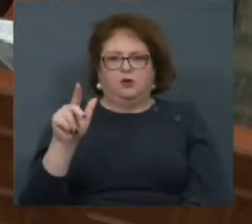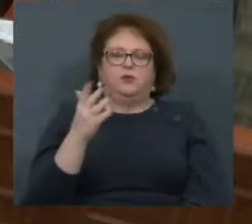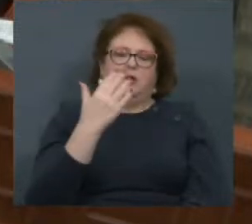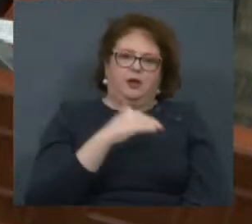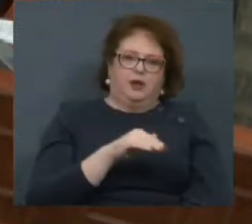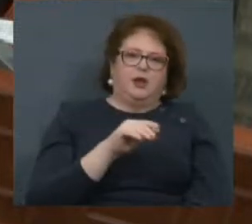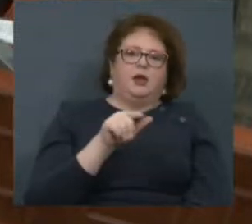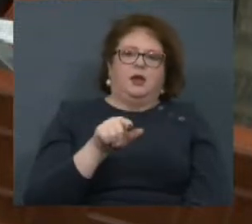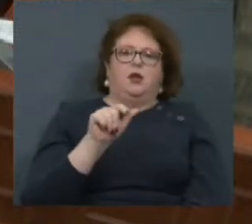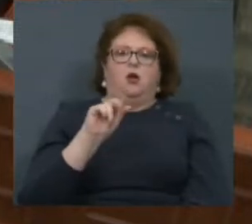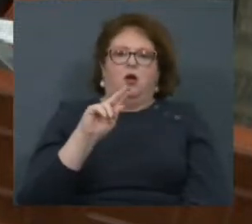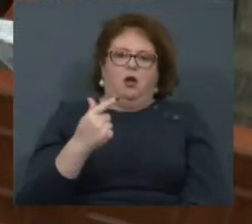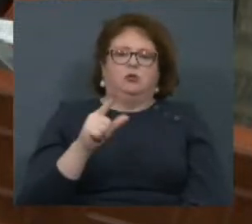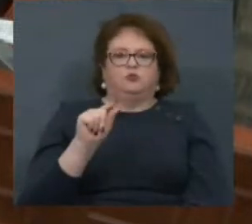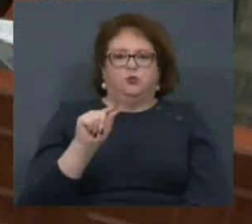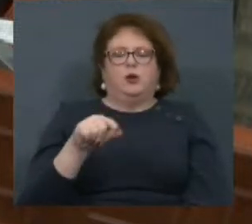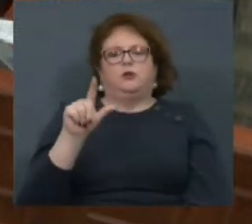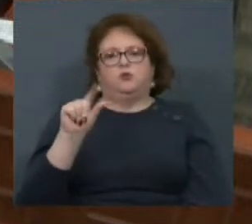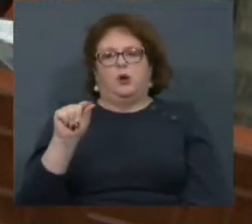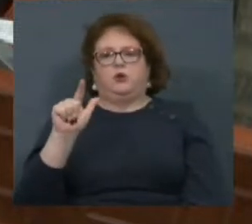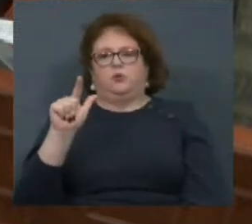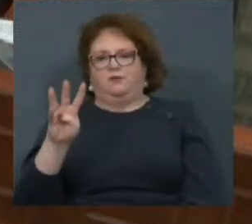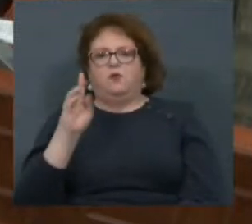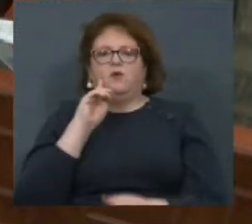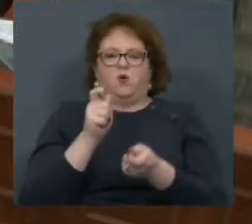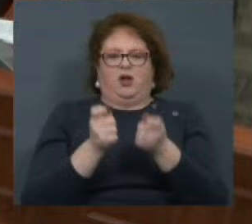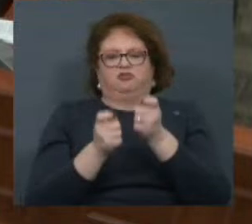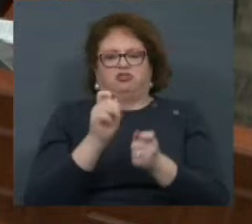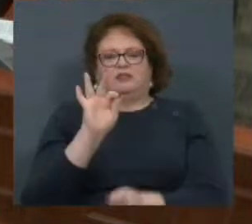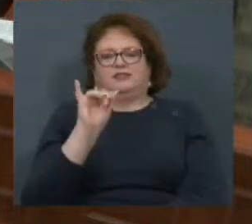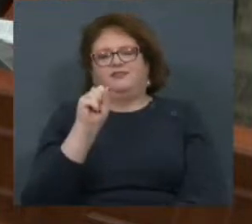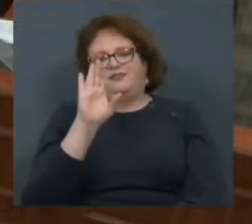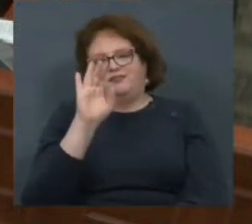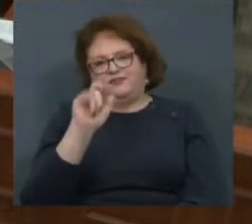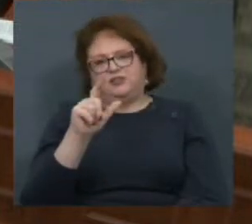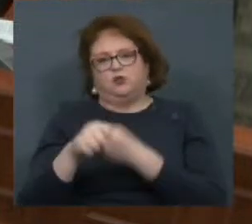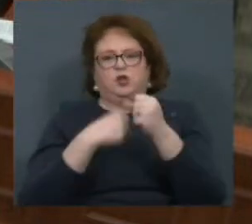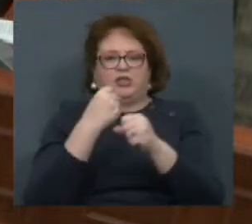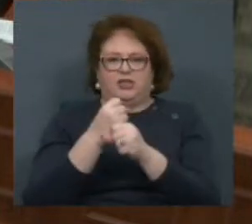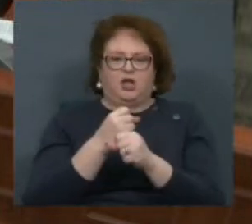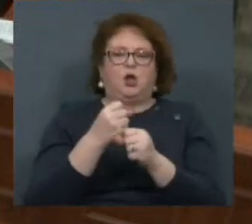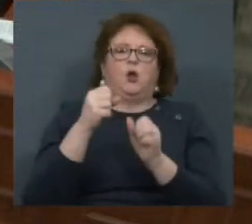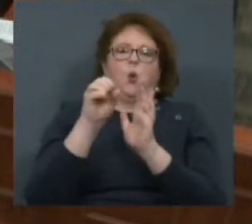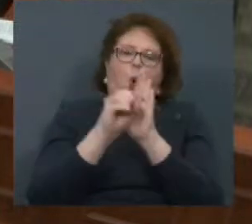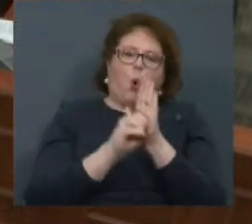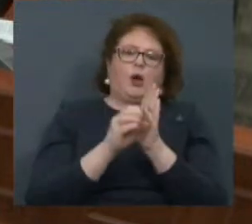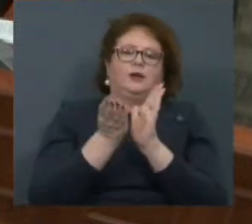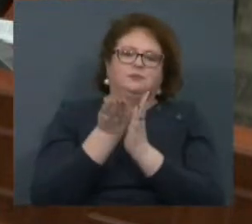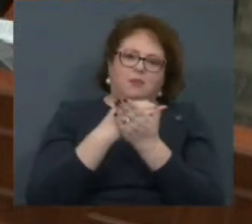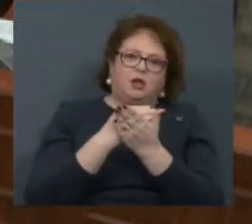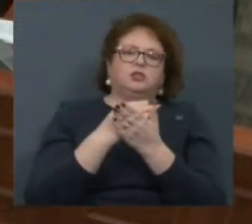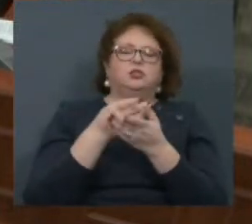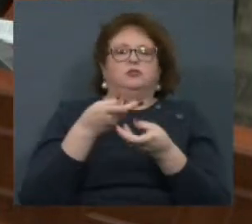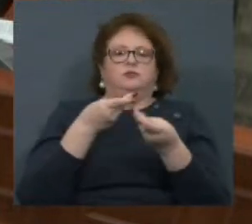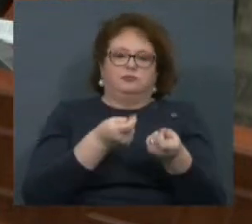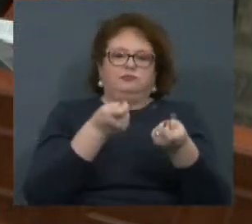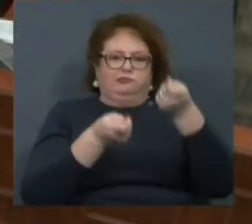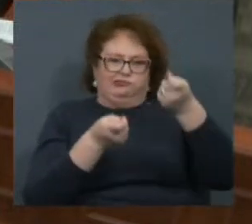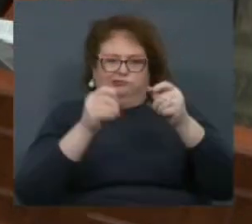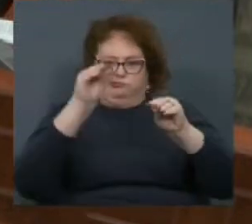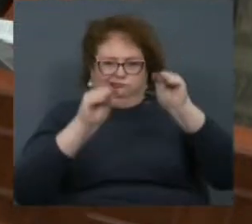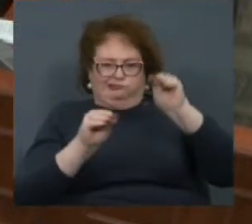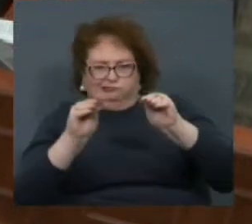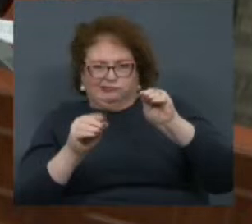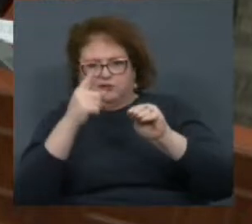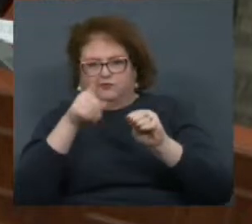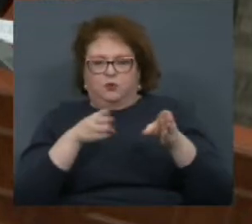22,502, August 20th, 2024, to adjust the fiscal year 2024 budget ordinance to reflect revenue and expenditure adjustments for the general fund,